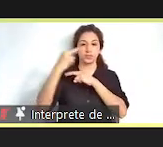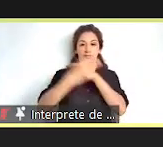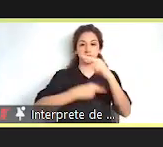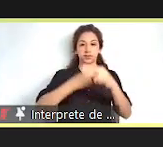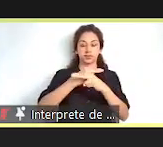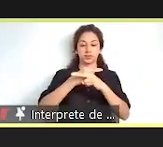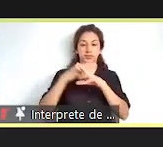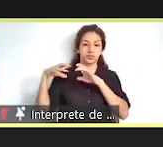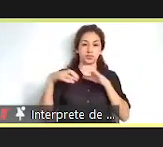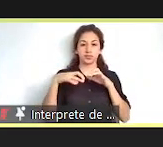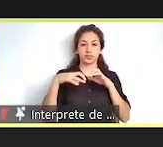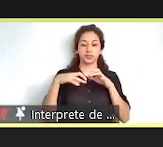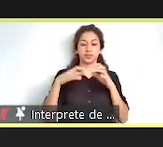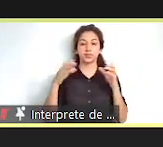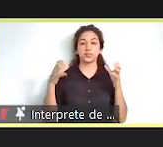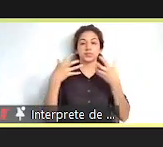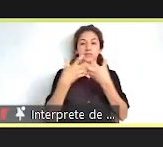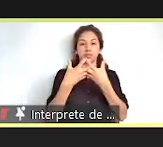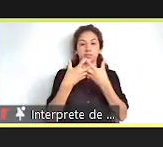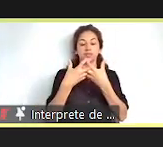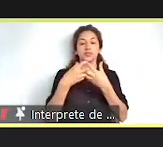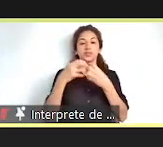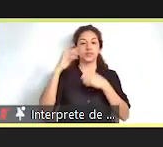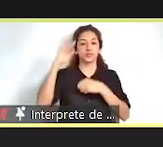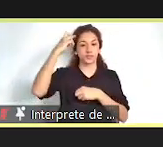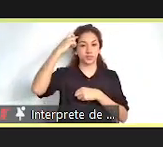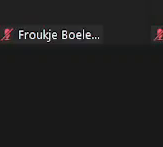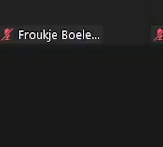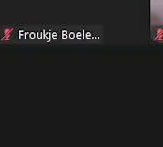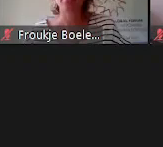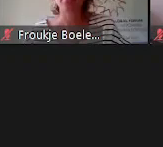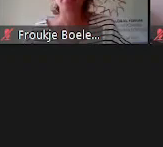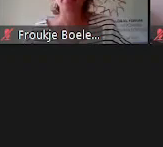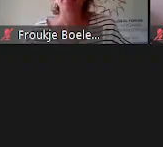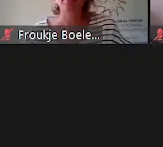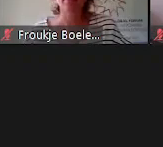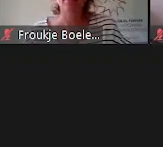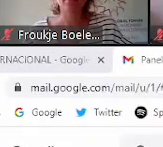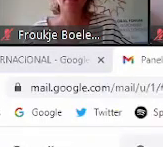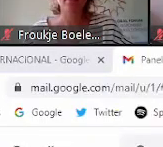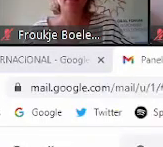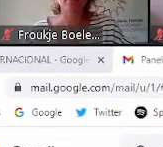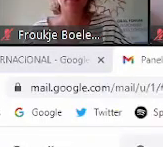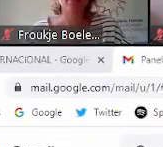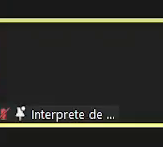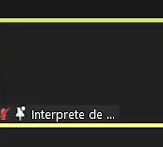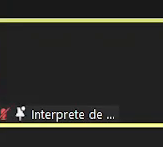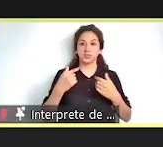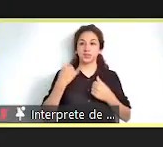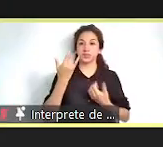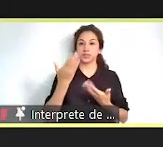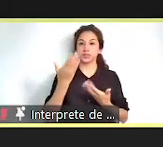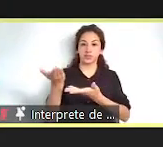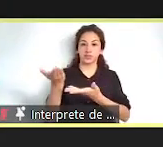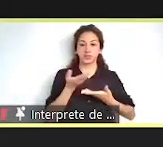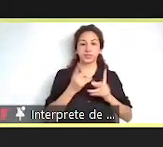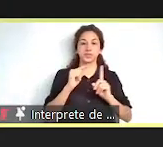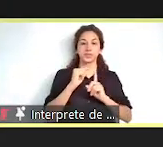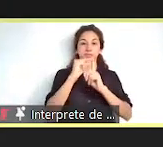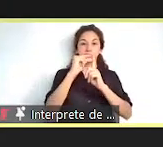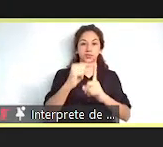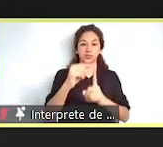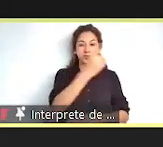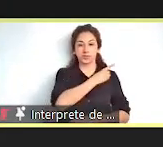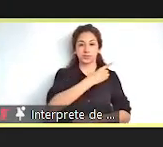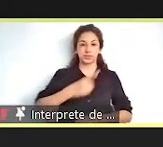titled national action plans and a coherence on national public policies and we would